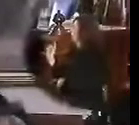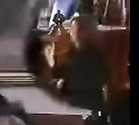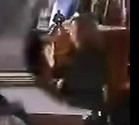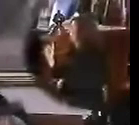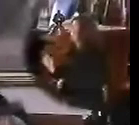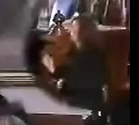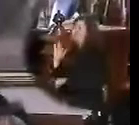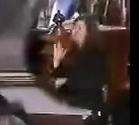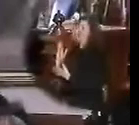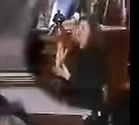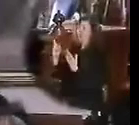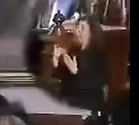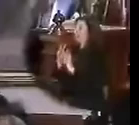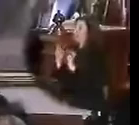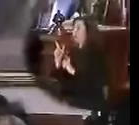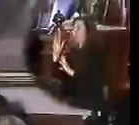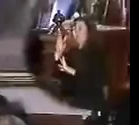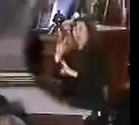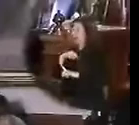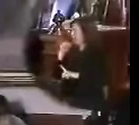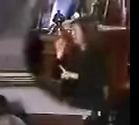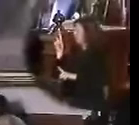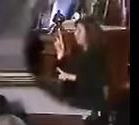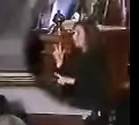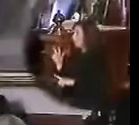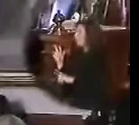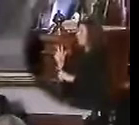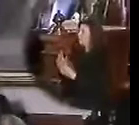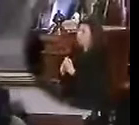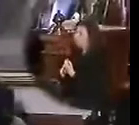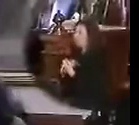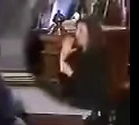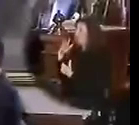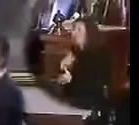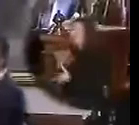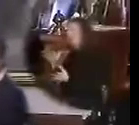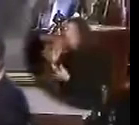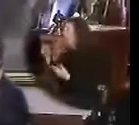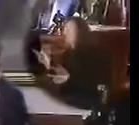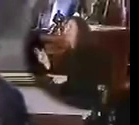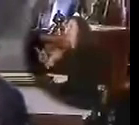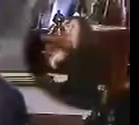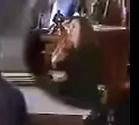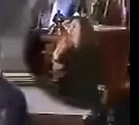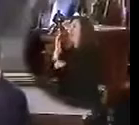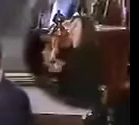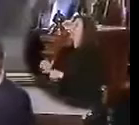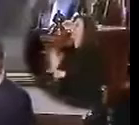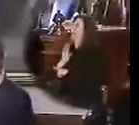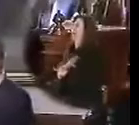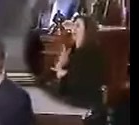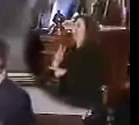pet issue that someone's worried about, well, gee, if we don't have the two-thirds rule, I'm afraid of this issue or that issue, well, then we're imposing our will on the